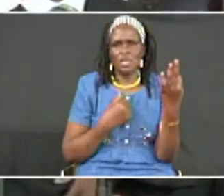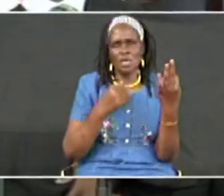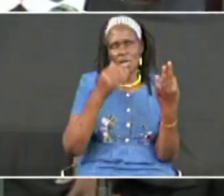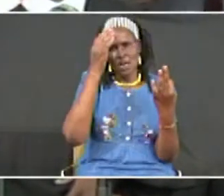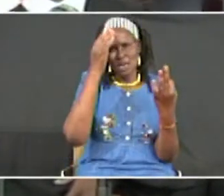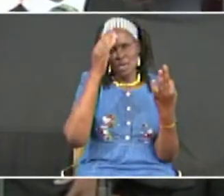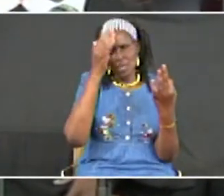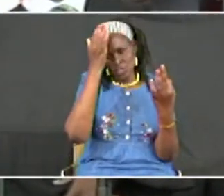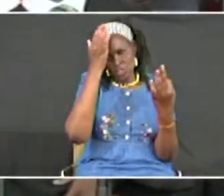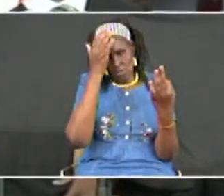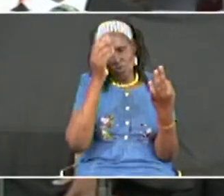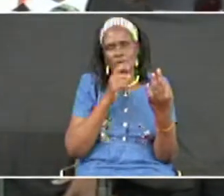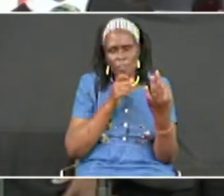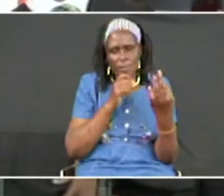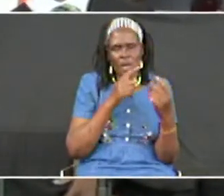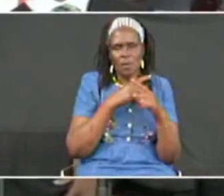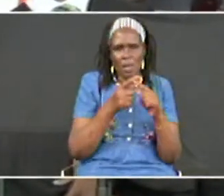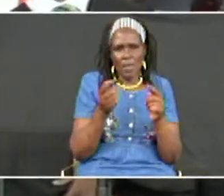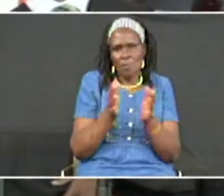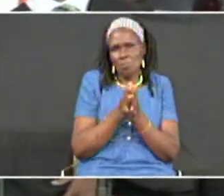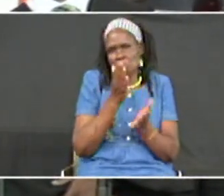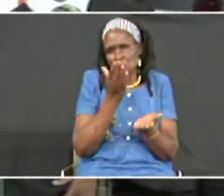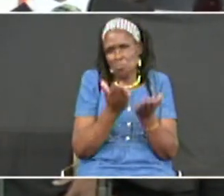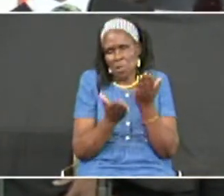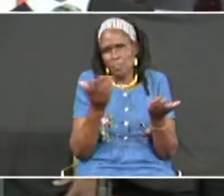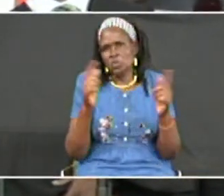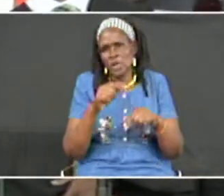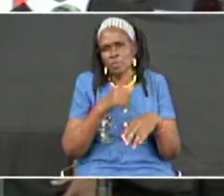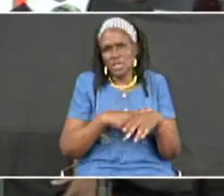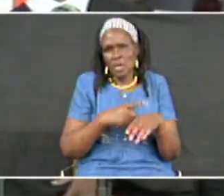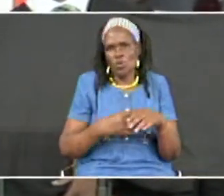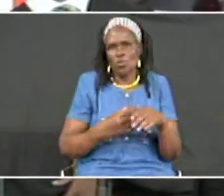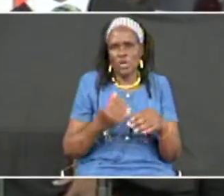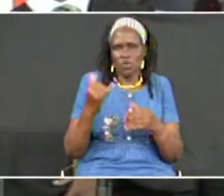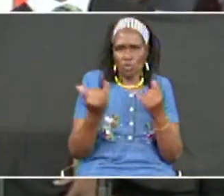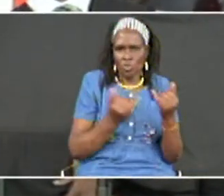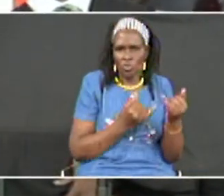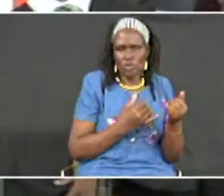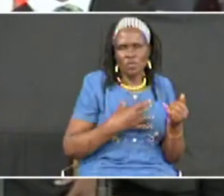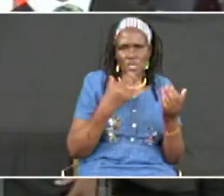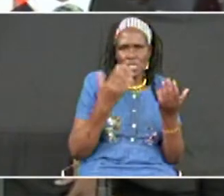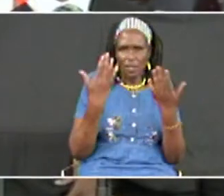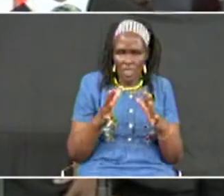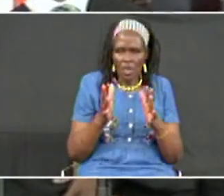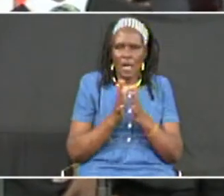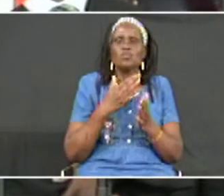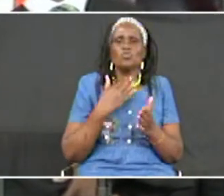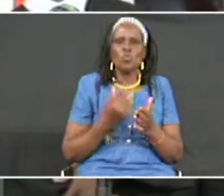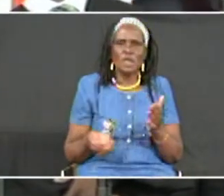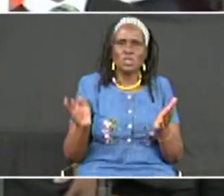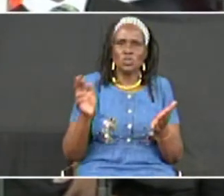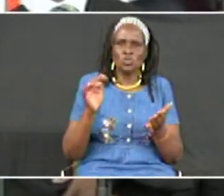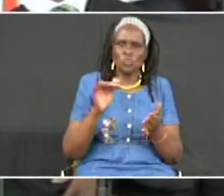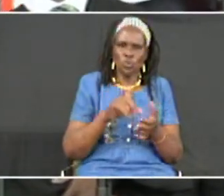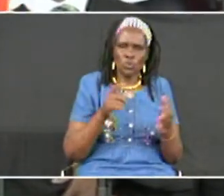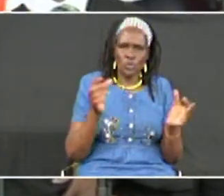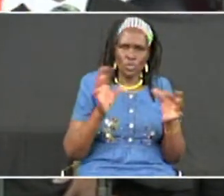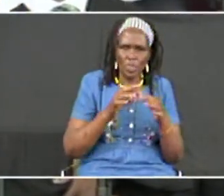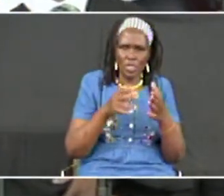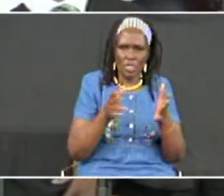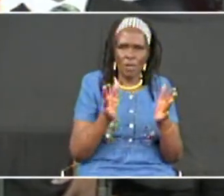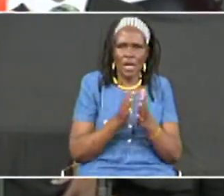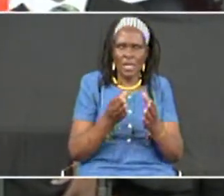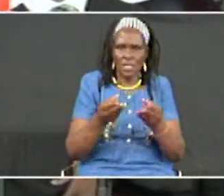after we had introduced the visitors, and you want just to join them and probably give us